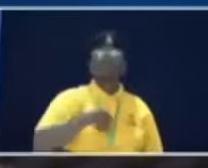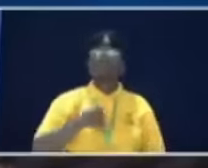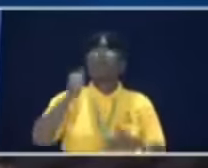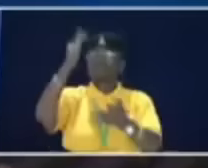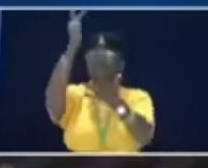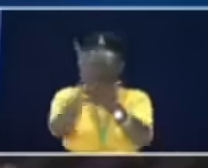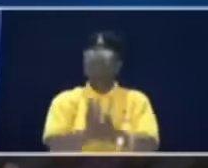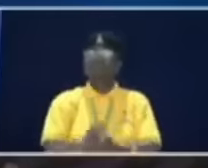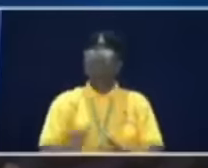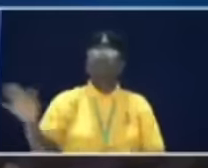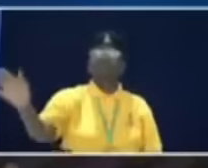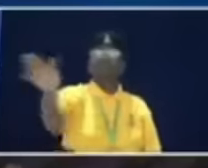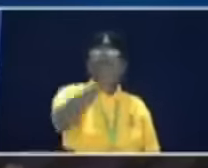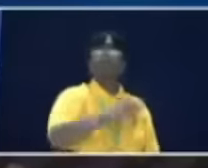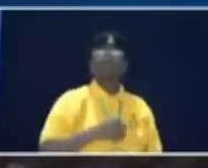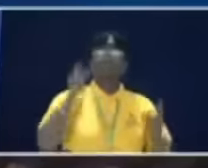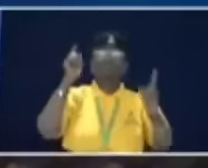goal, I decree tonight,